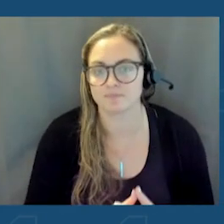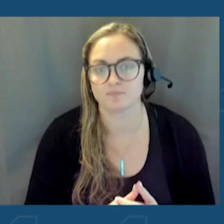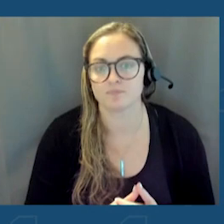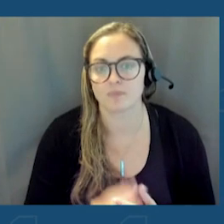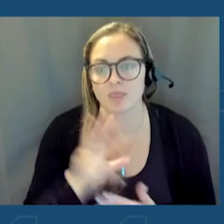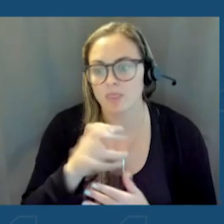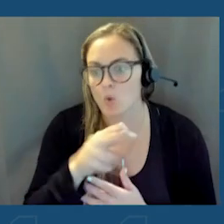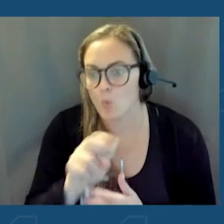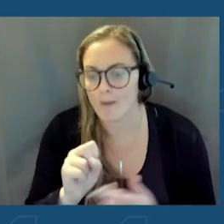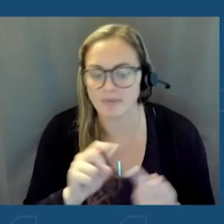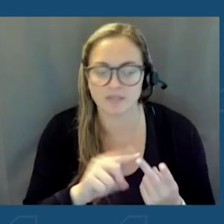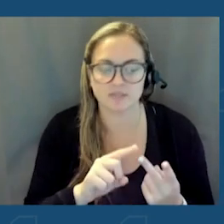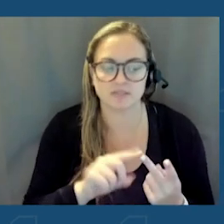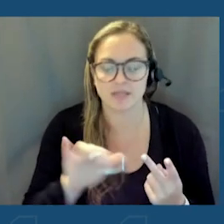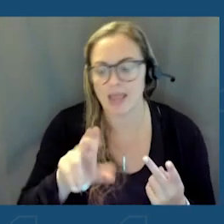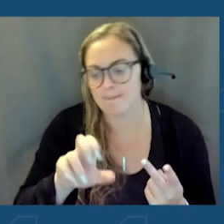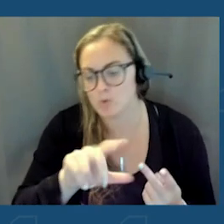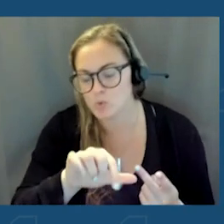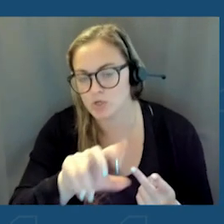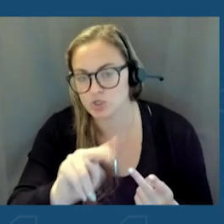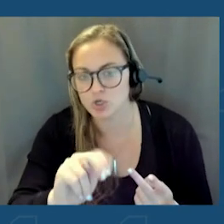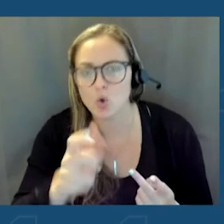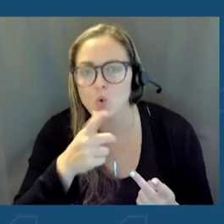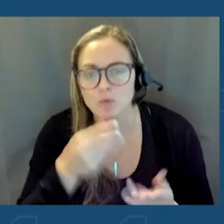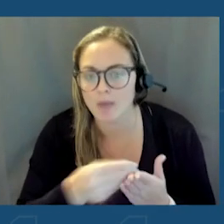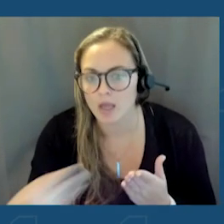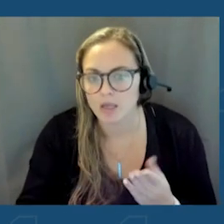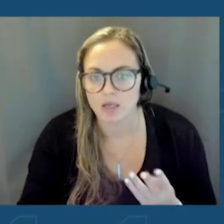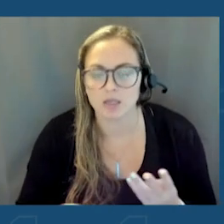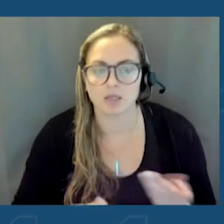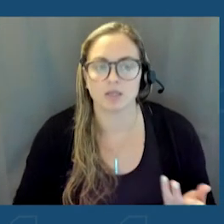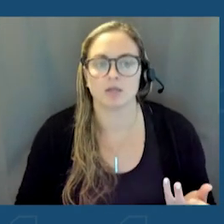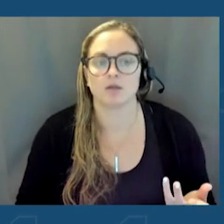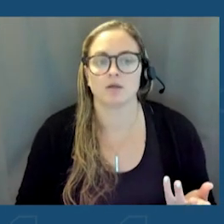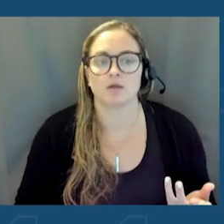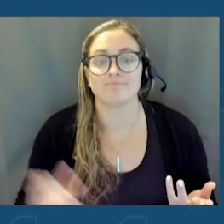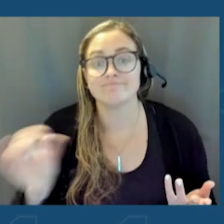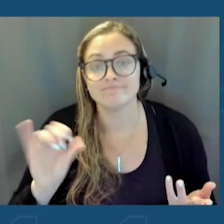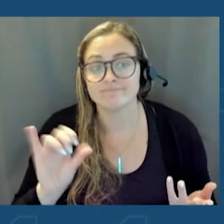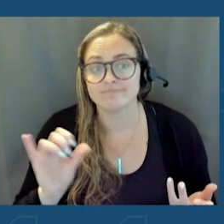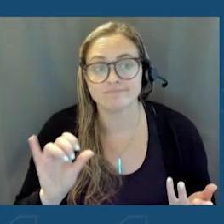the ammunition that is filling our weapons, as well as banning the